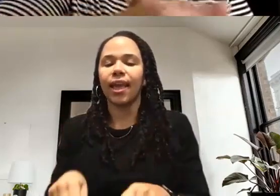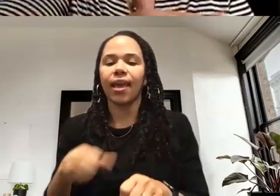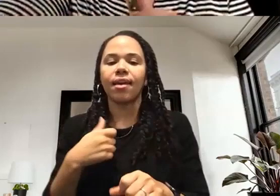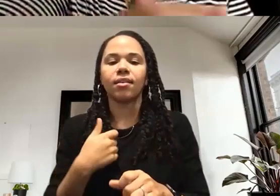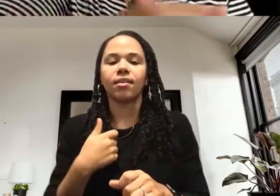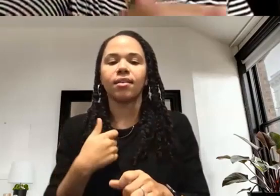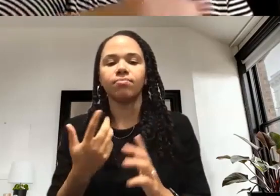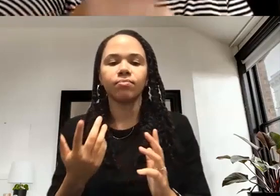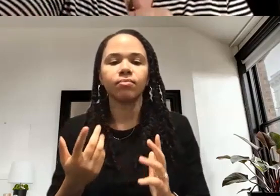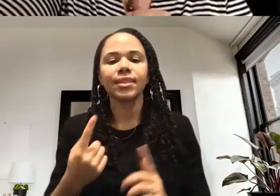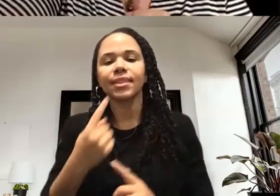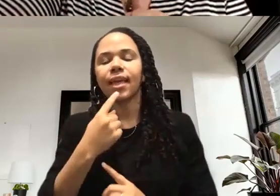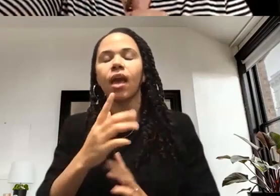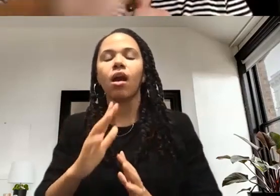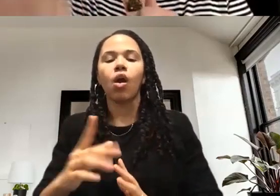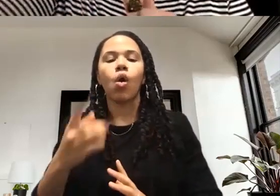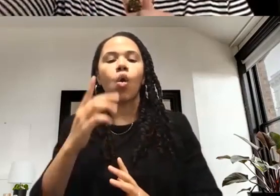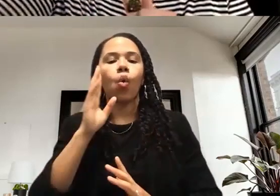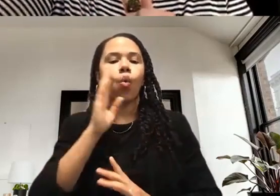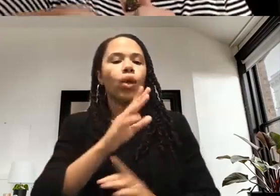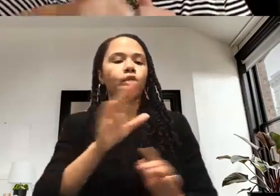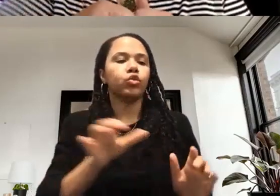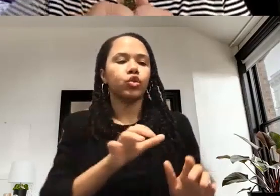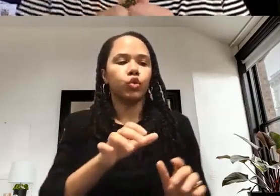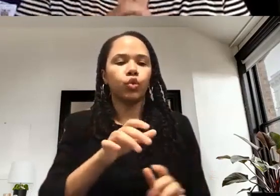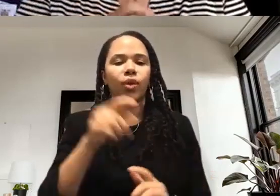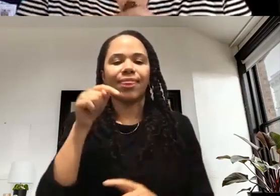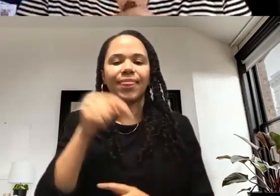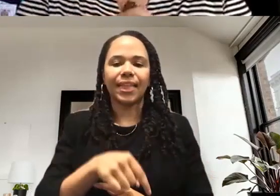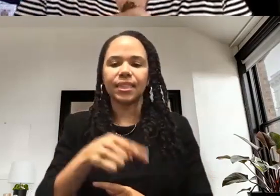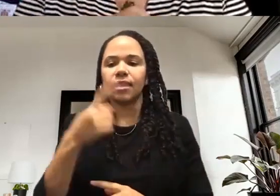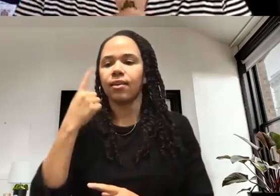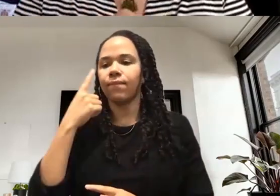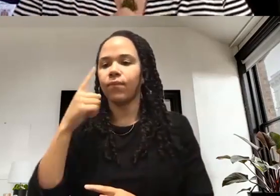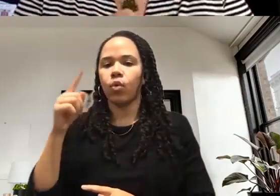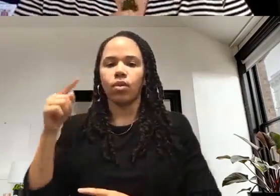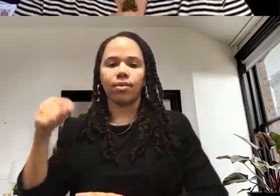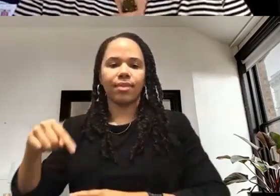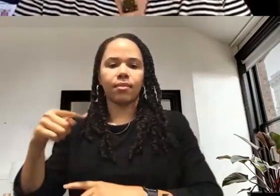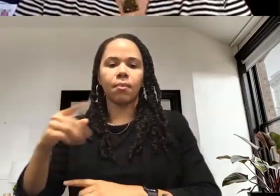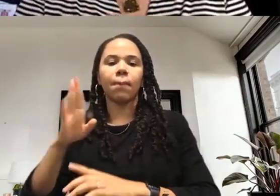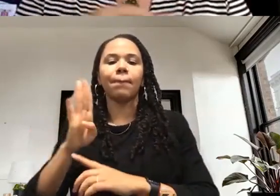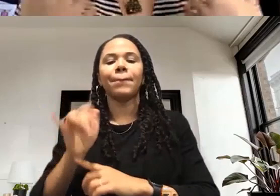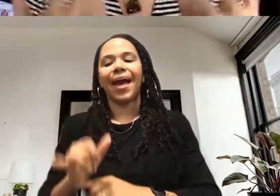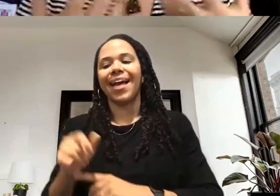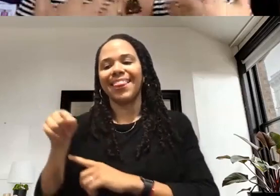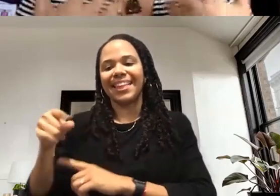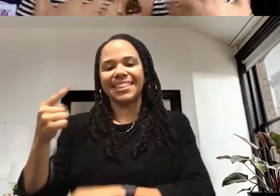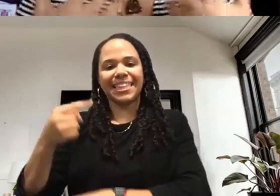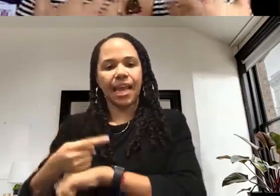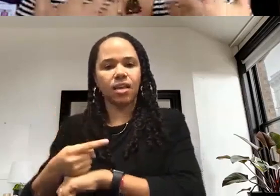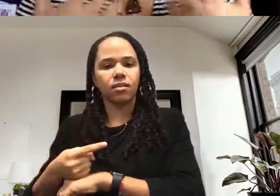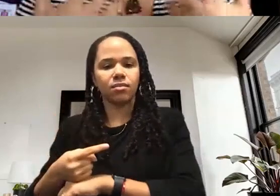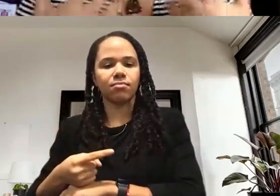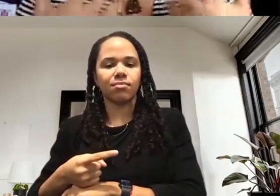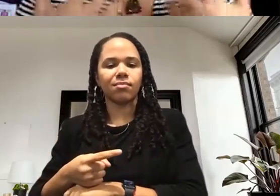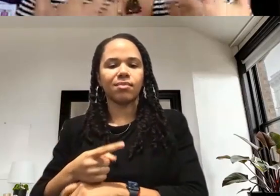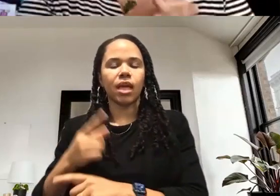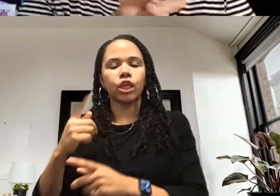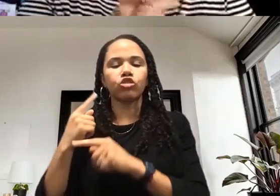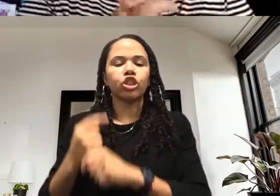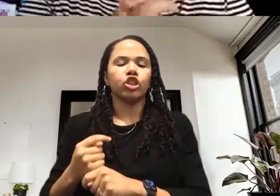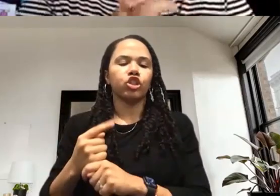going to do X for Y population by Z date kind of thing. And that's one of the ways that we